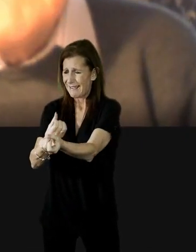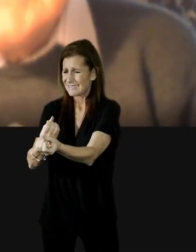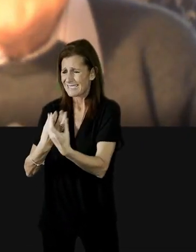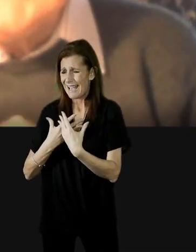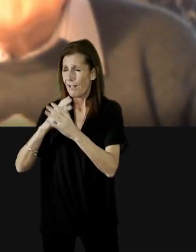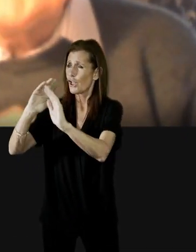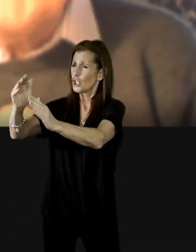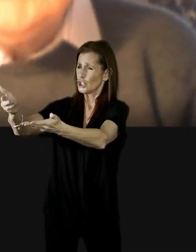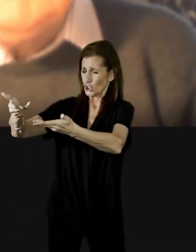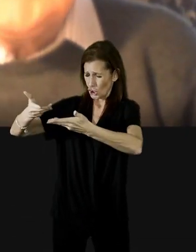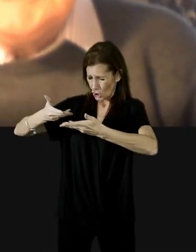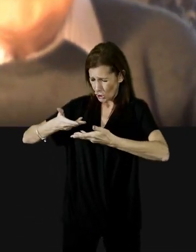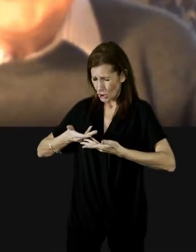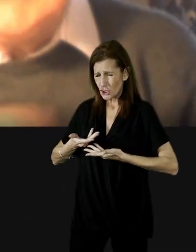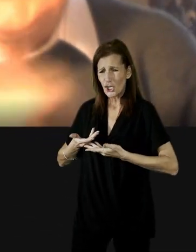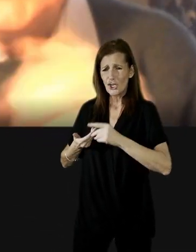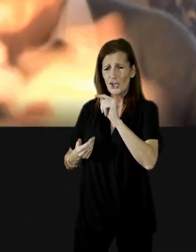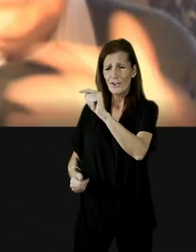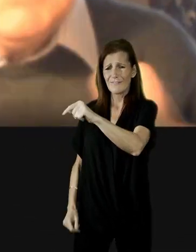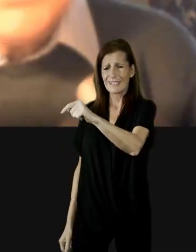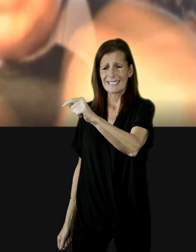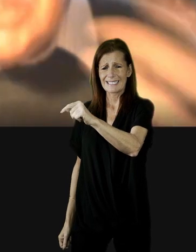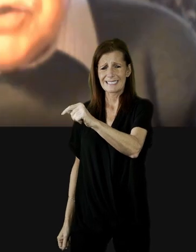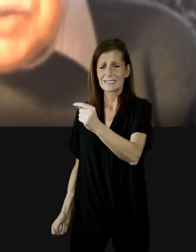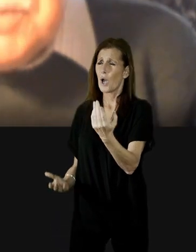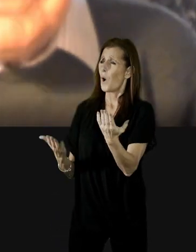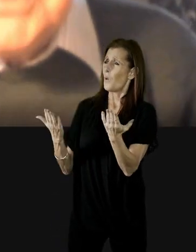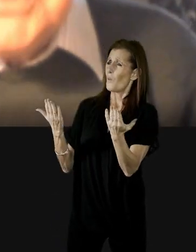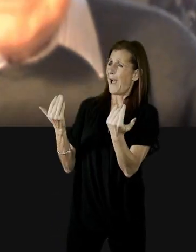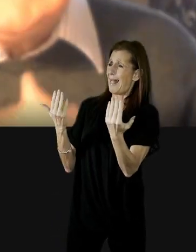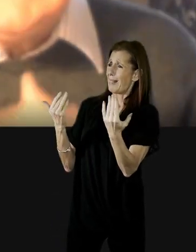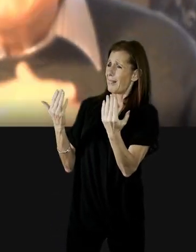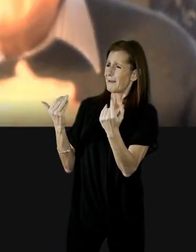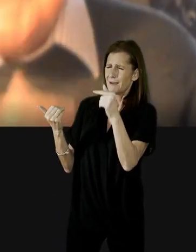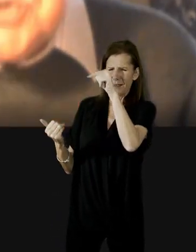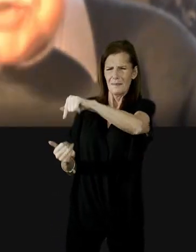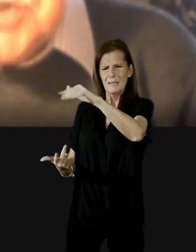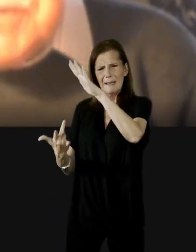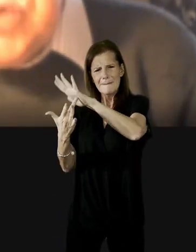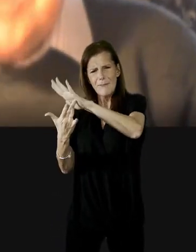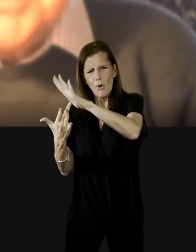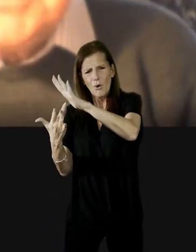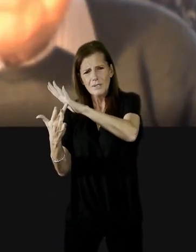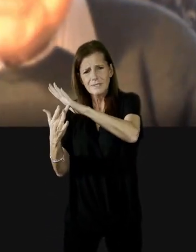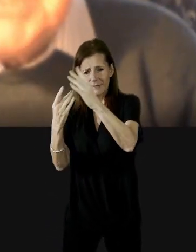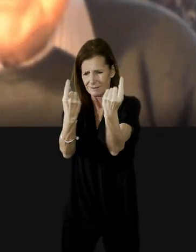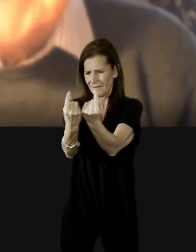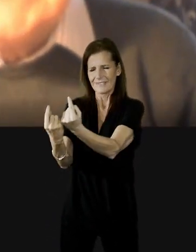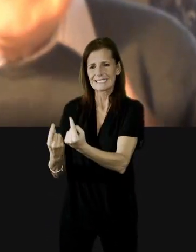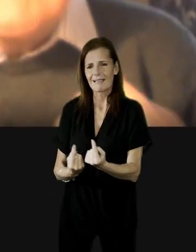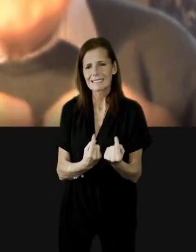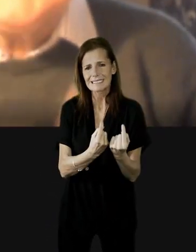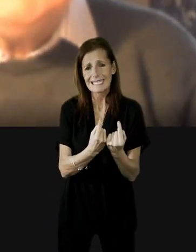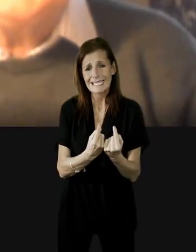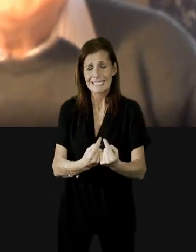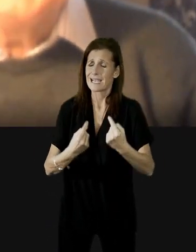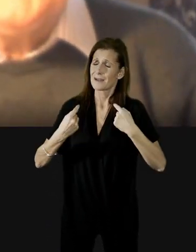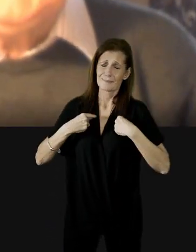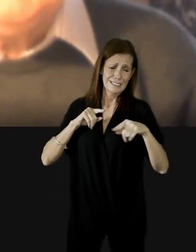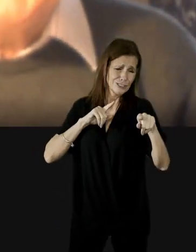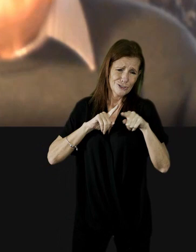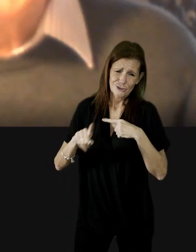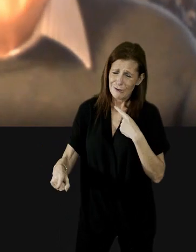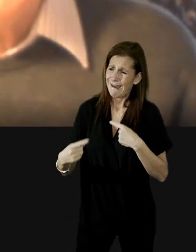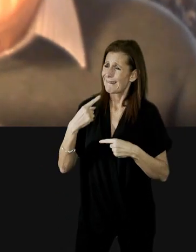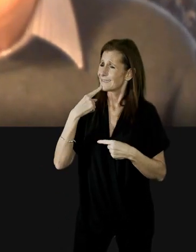the services, the service, the welcome that you receive is just as important as the facilities. And that's the message that we